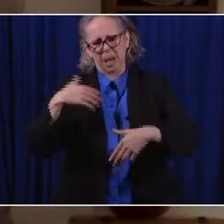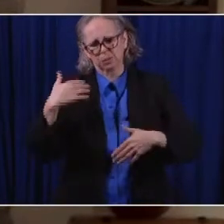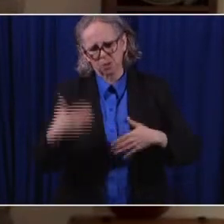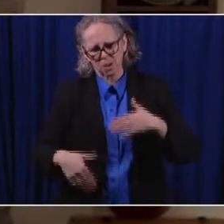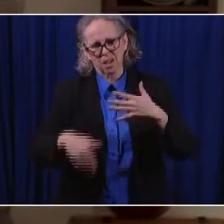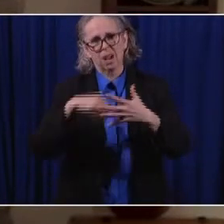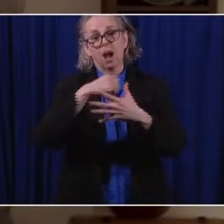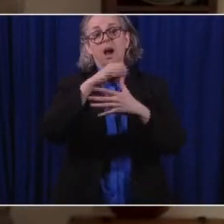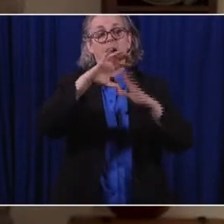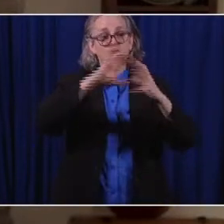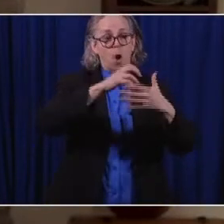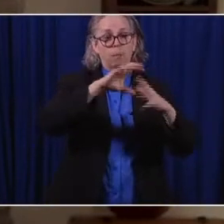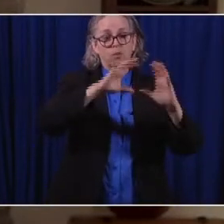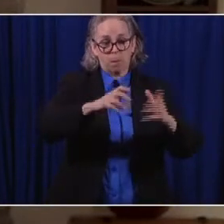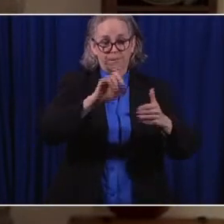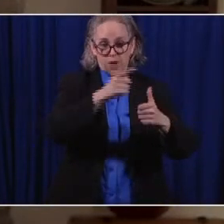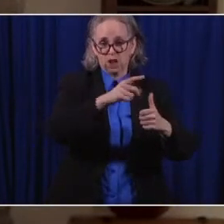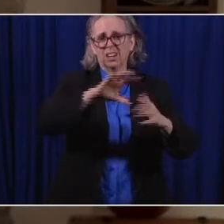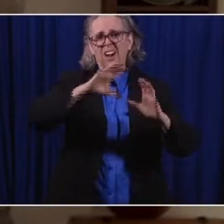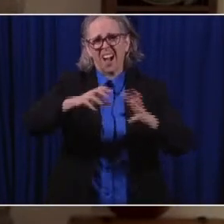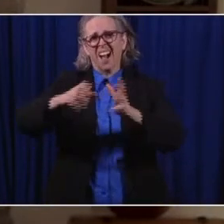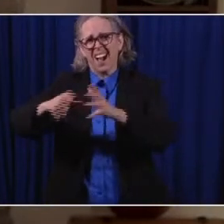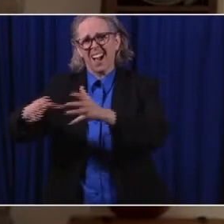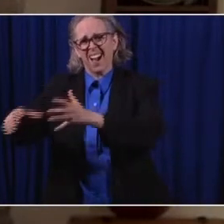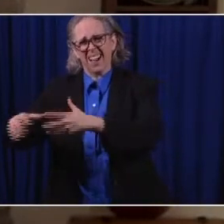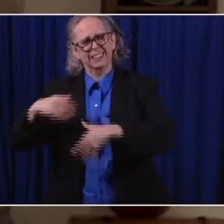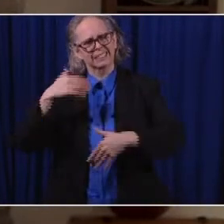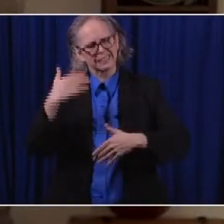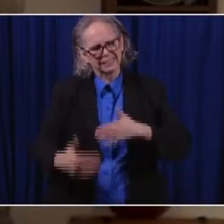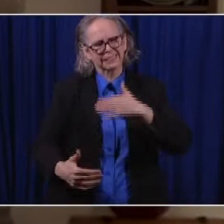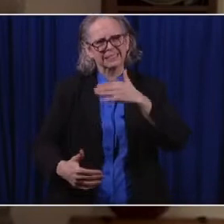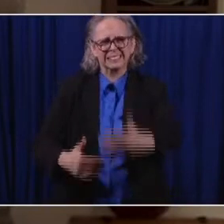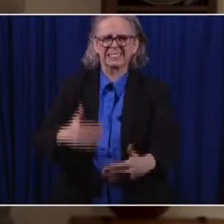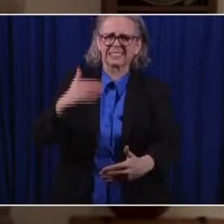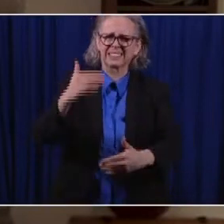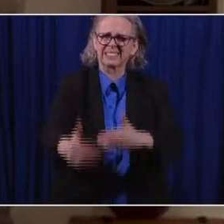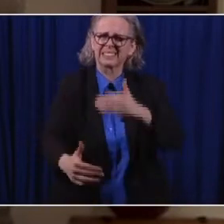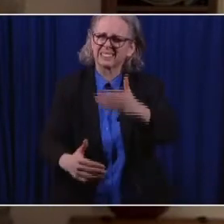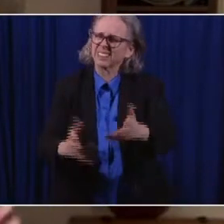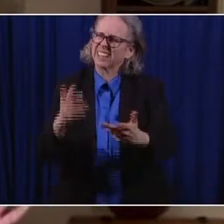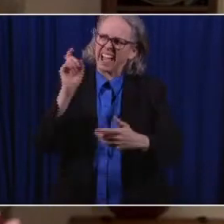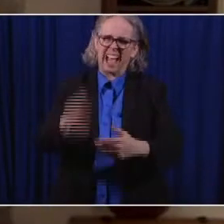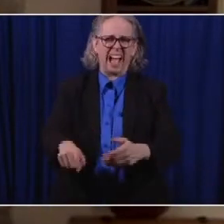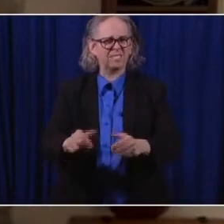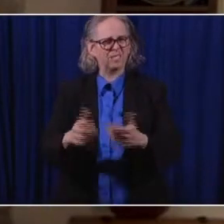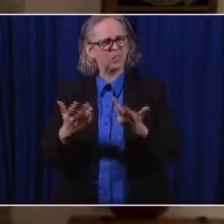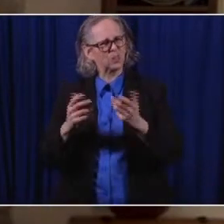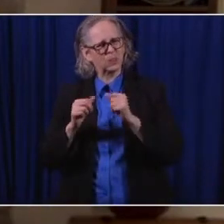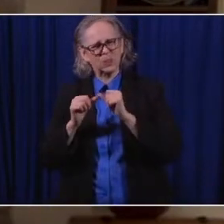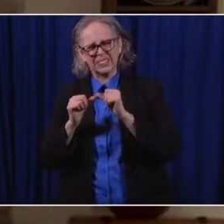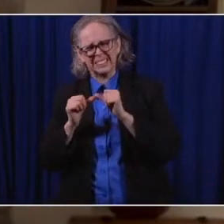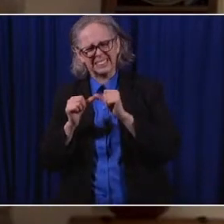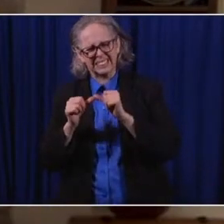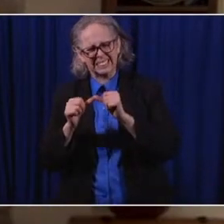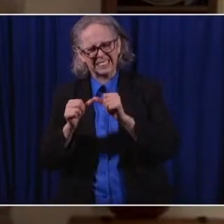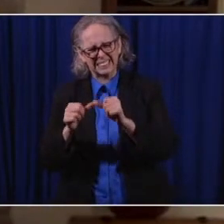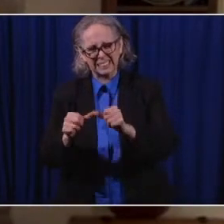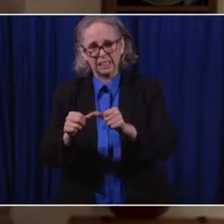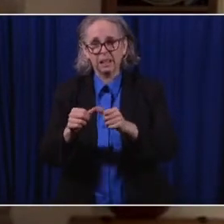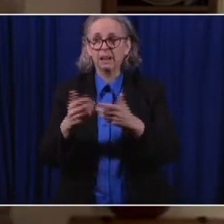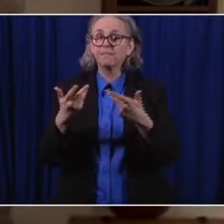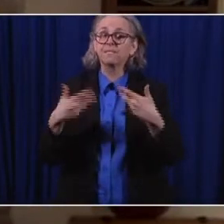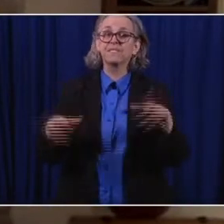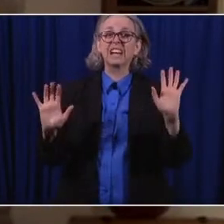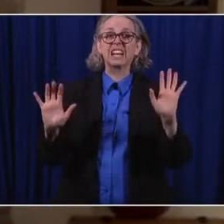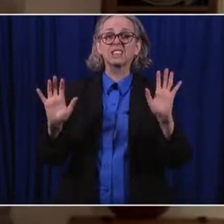it's going to be a continuing process. And there's no time really during this that we're going to be able to say, okay, let's go rest. We don't worry about it anymore, because